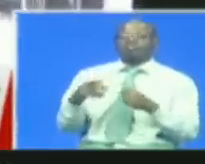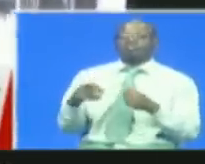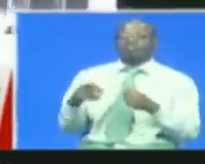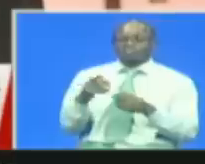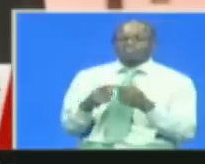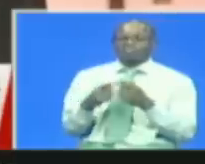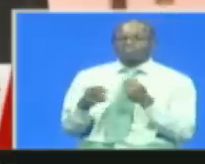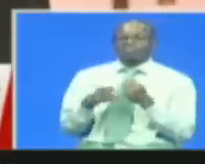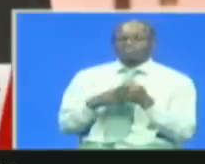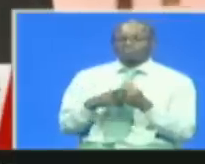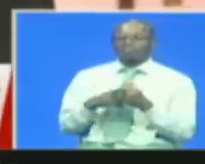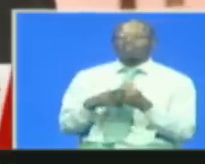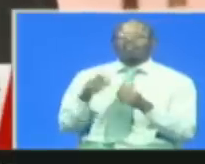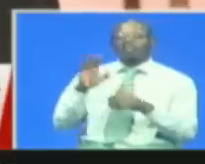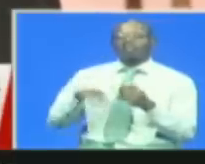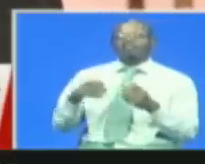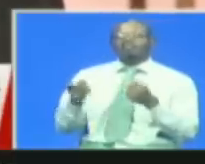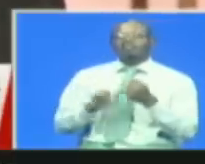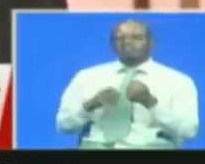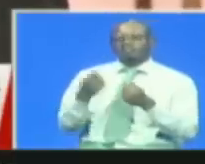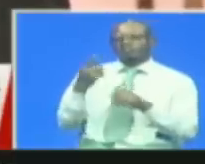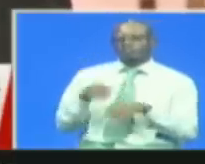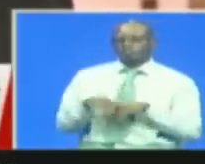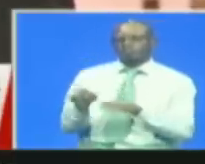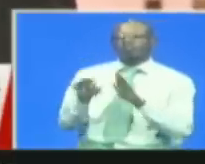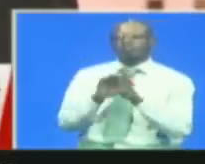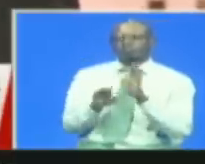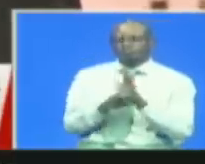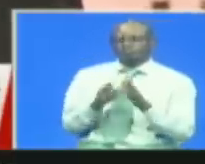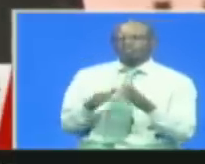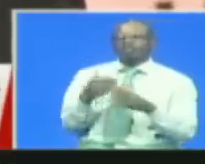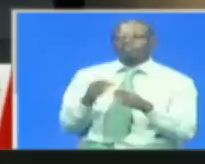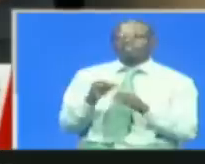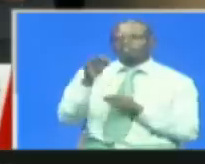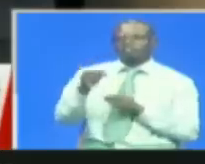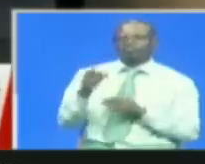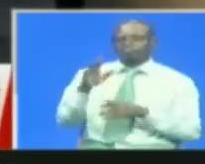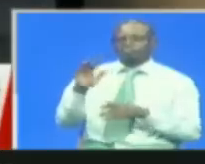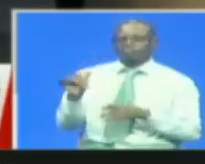an extension. Ken Mijungu, NTV.